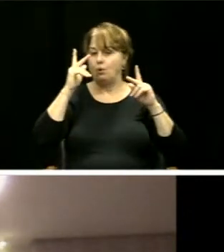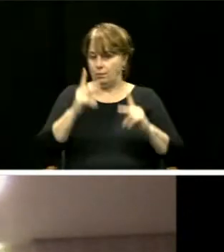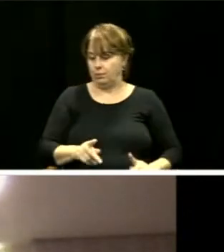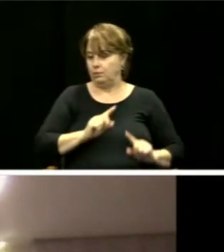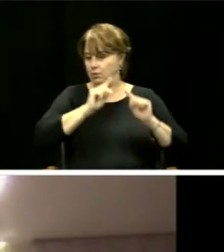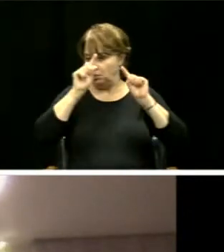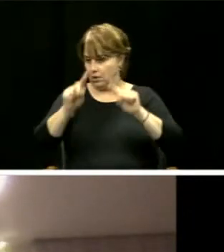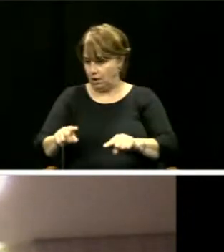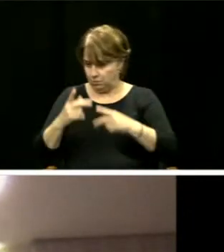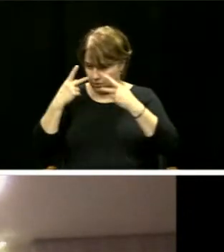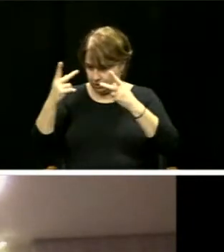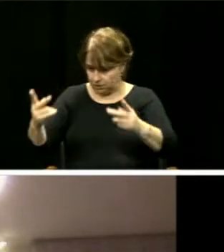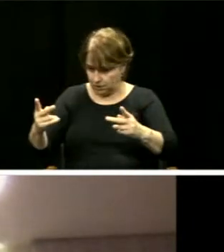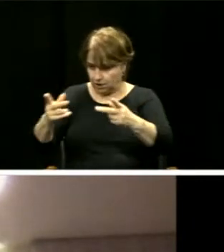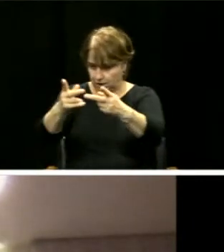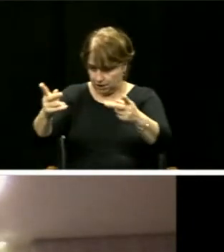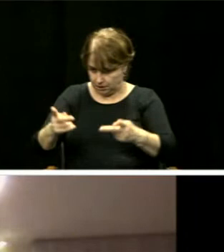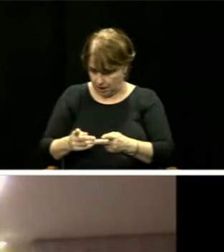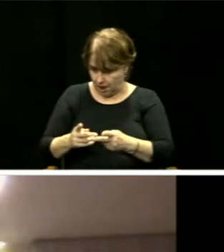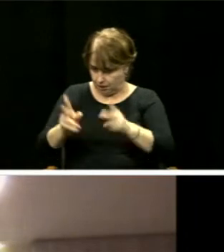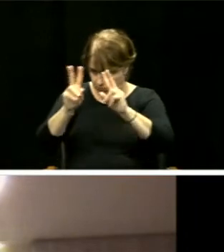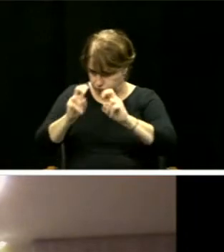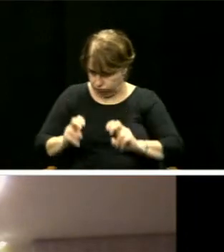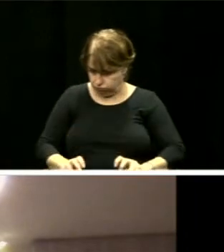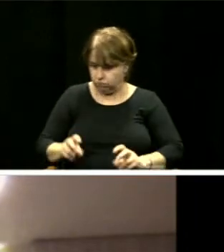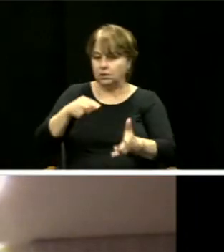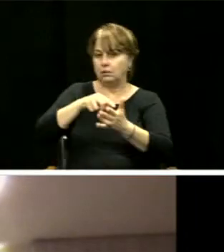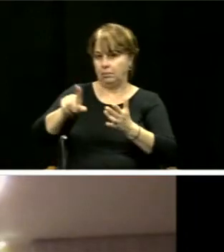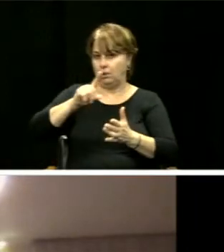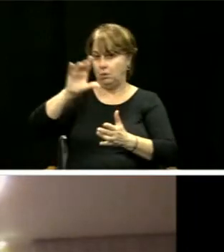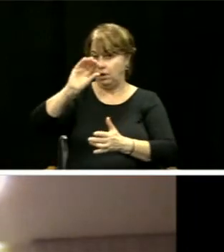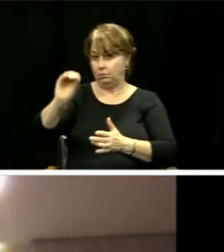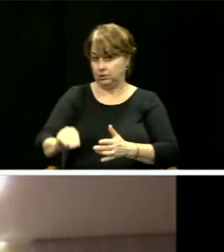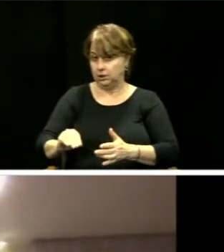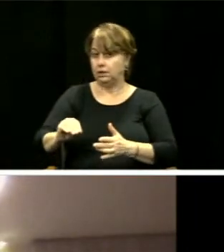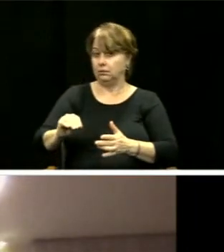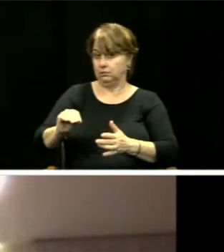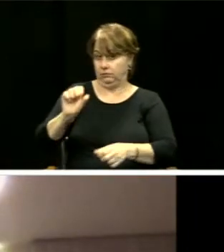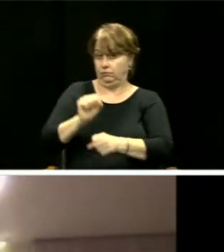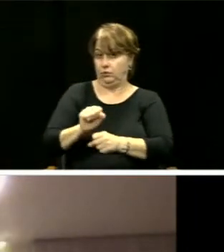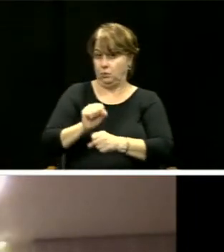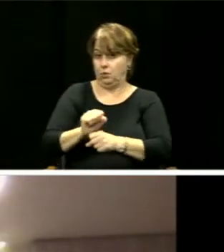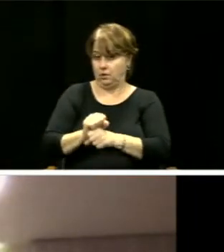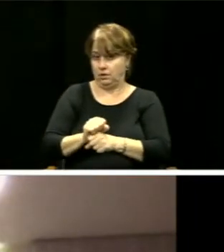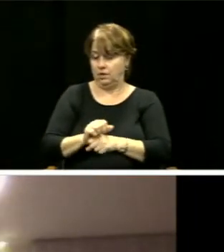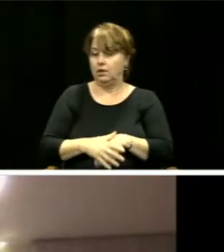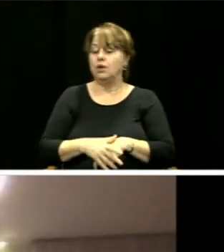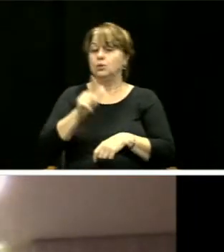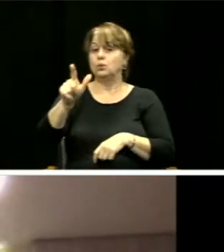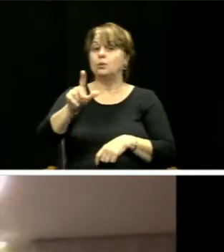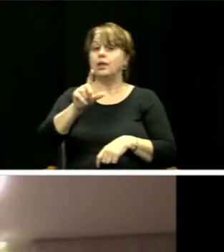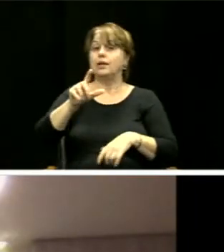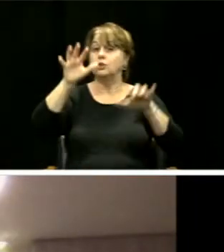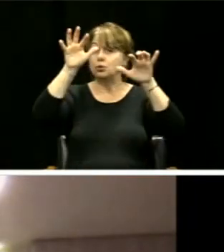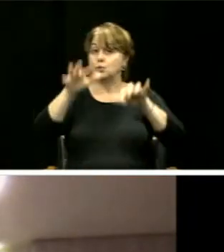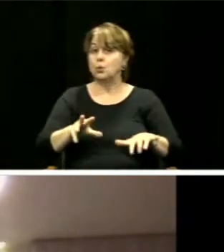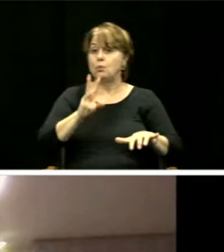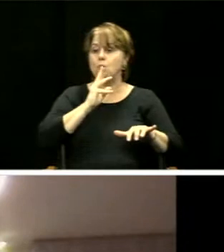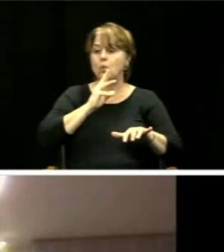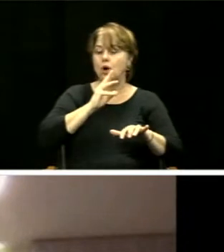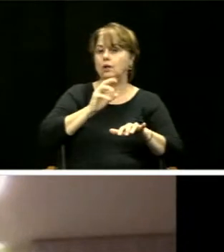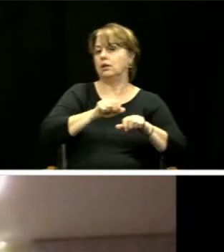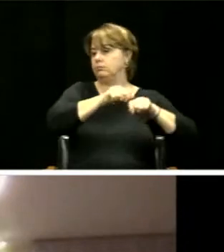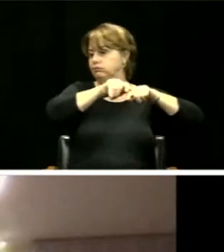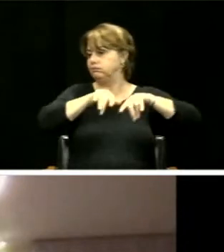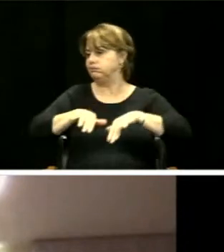pay for 100% of the work to discharge the stormwater out into their yard, their side yard, their